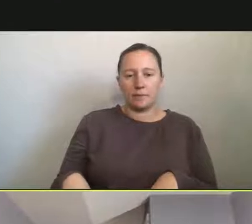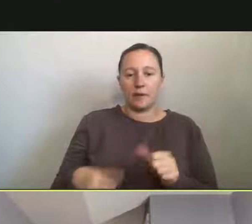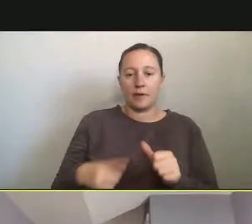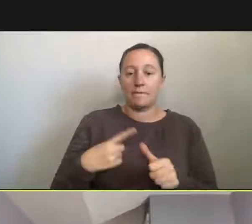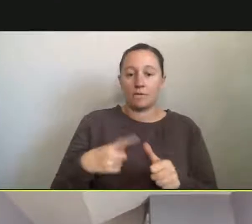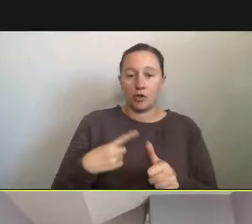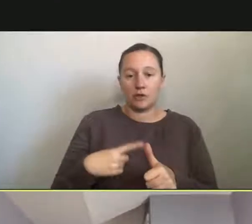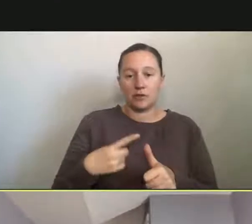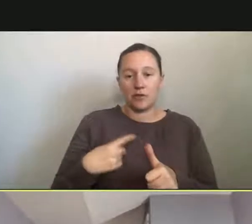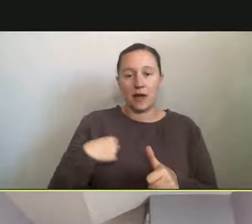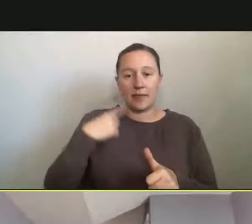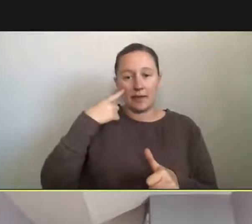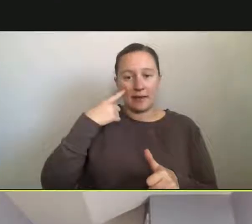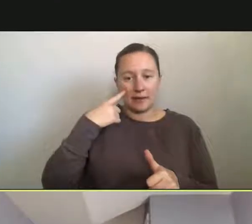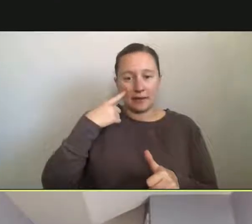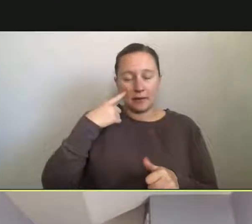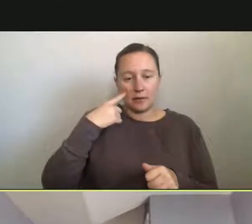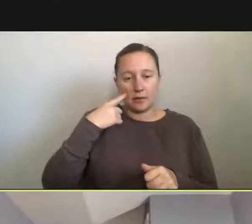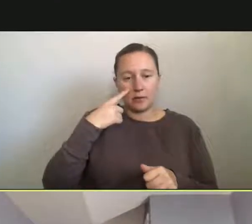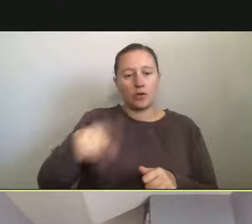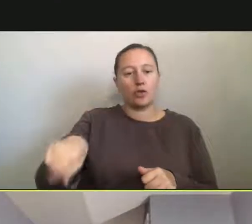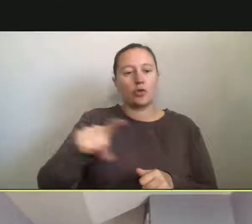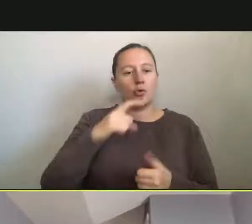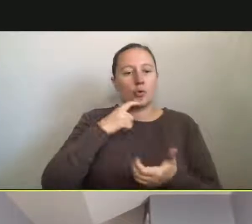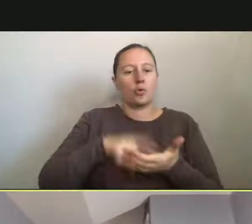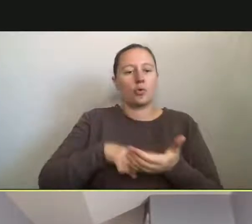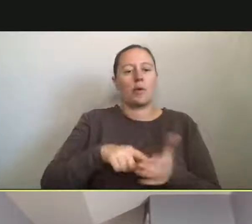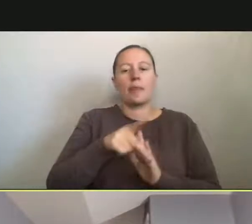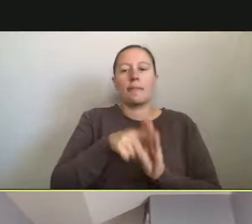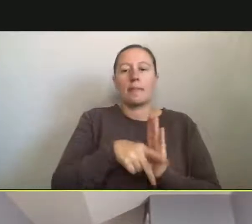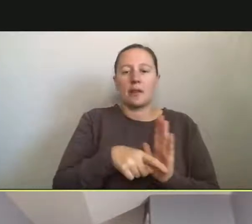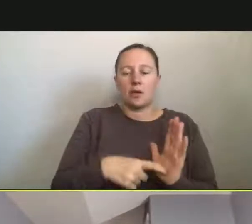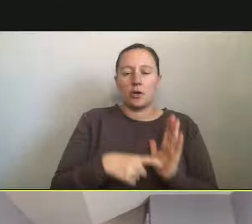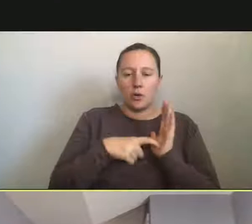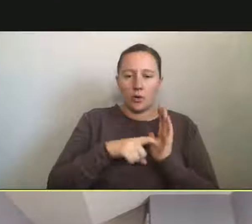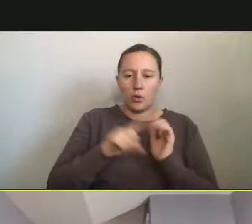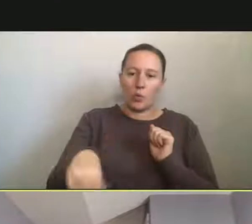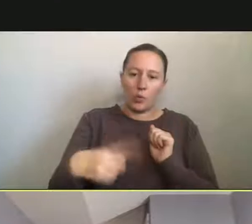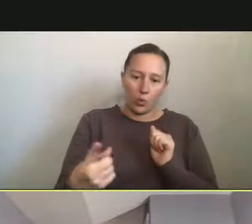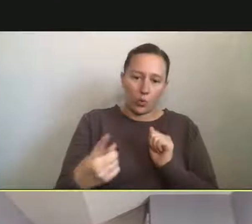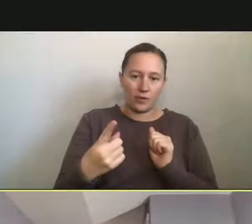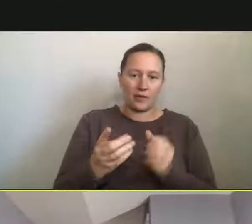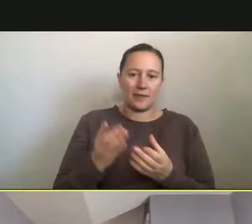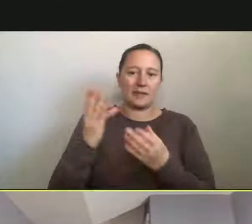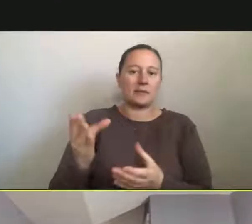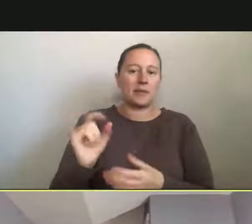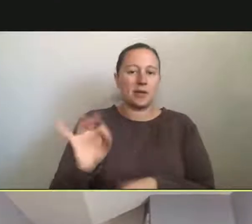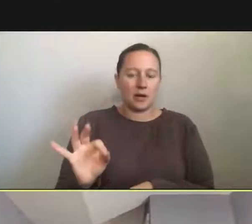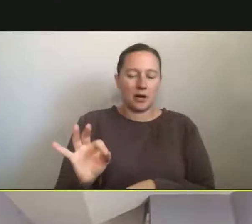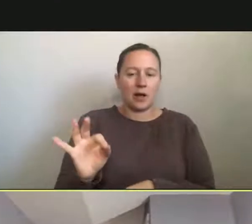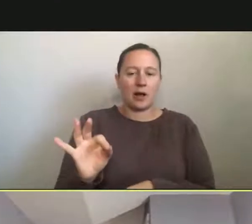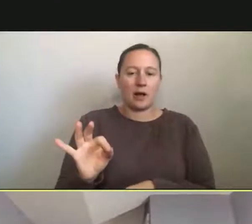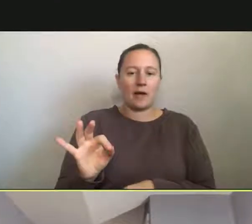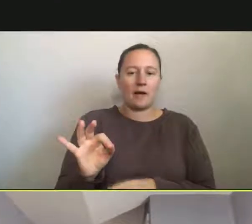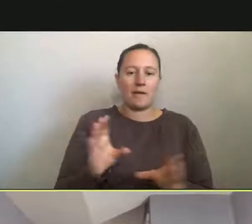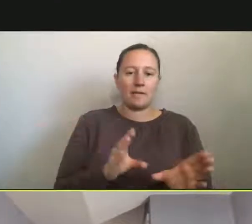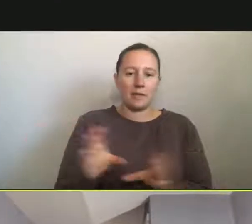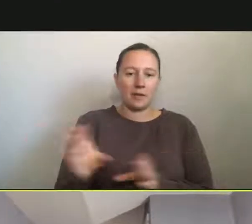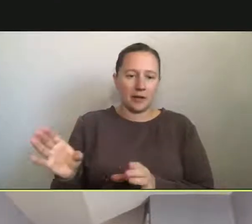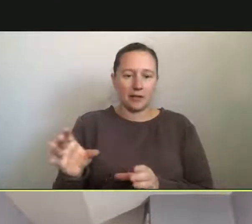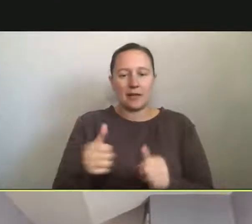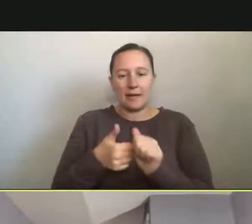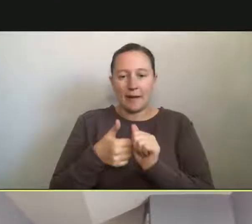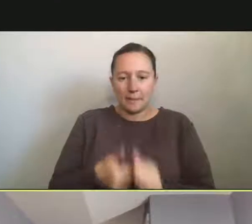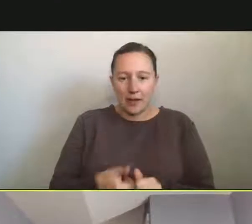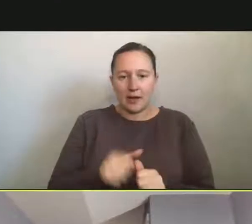First, I think you'll note that the policy requires only the submission of plans and compliance with those